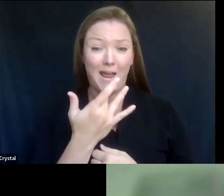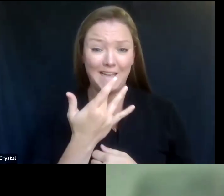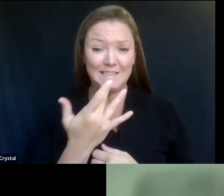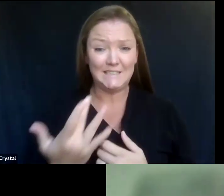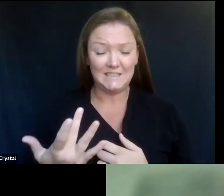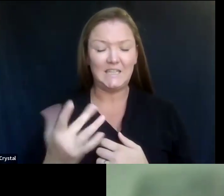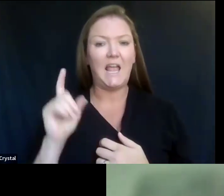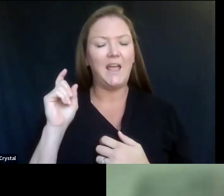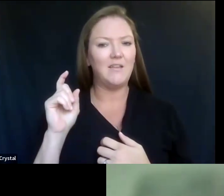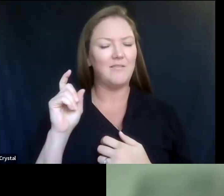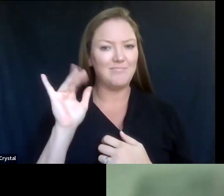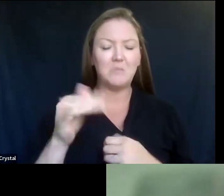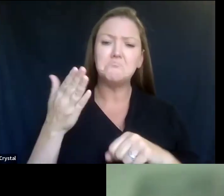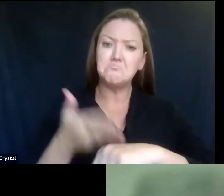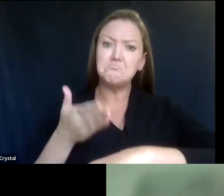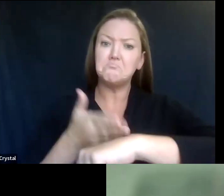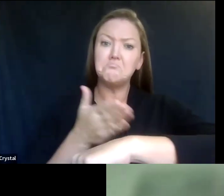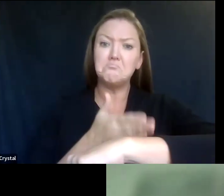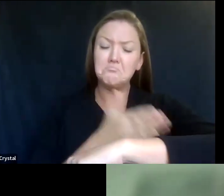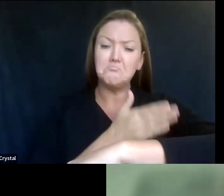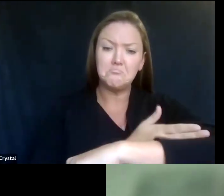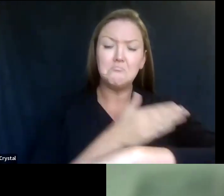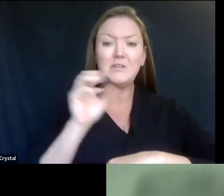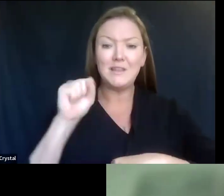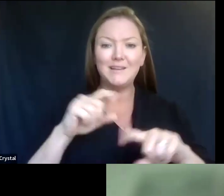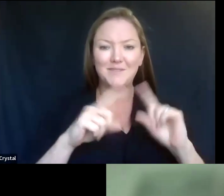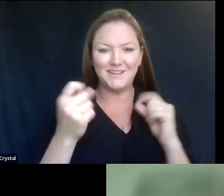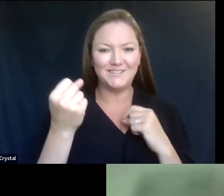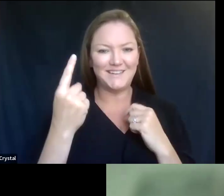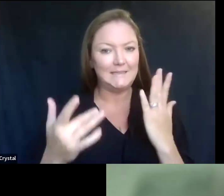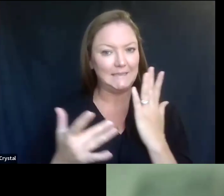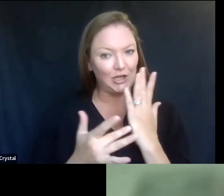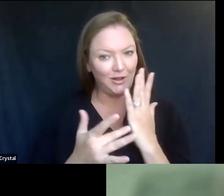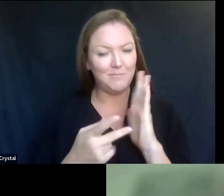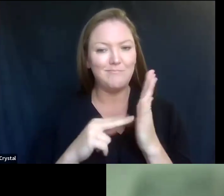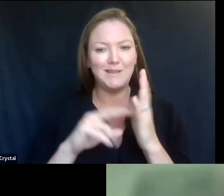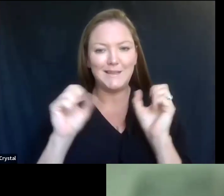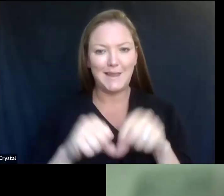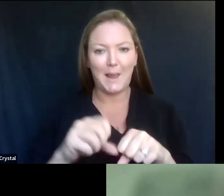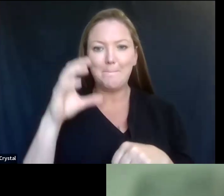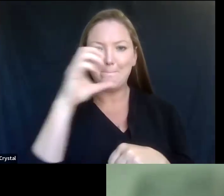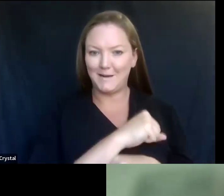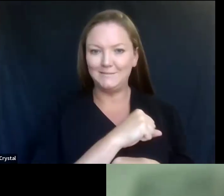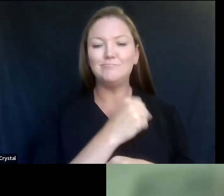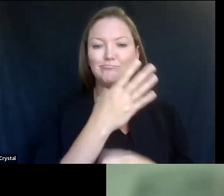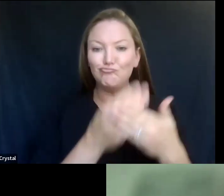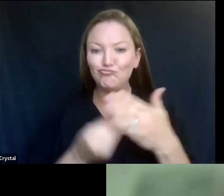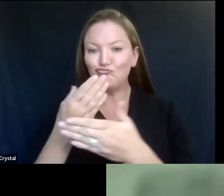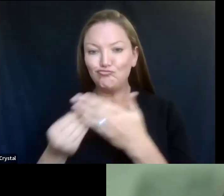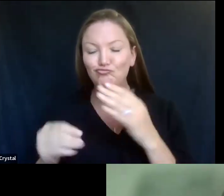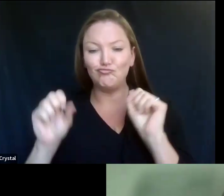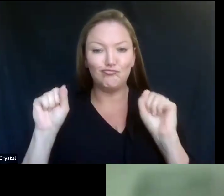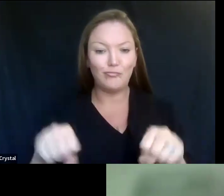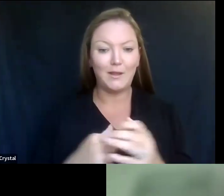better to account for some of this stuff. But, it is still technology, right? Things can be missed. I mean, part of like what we, say like human